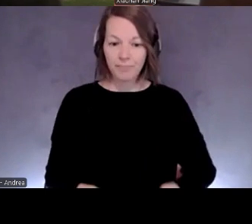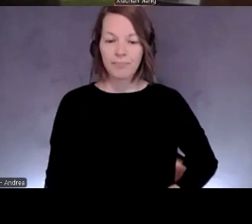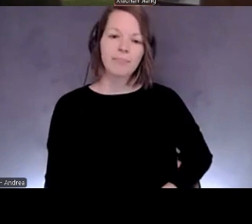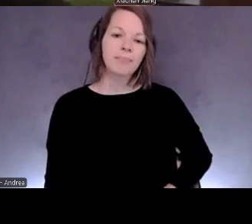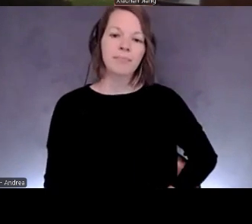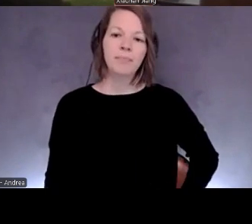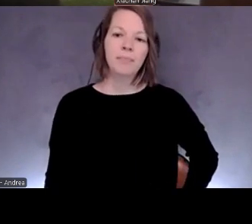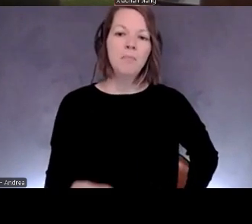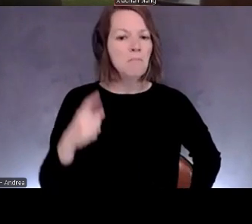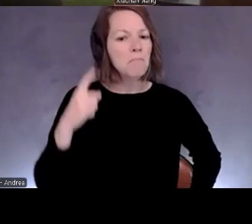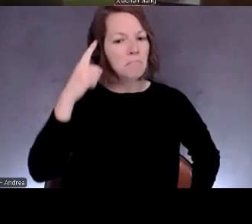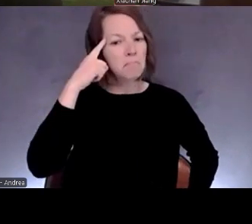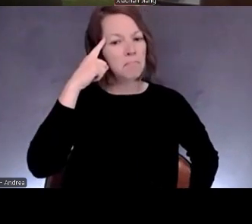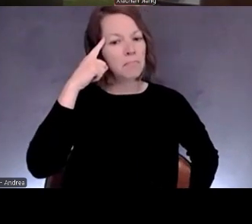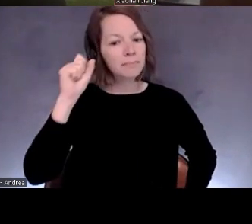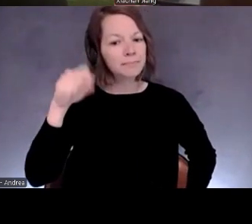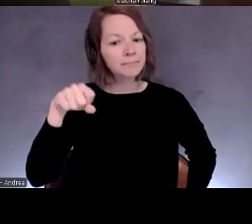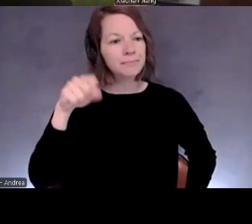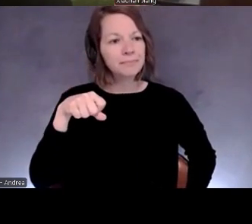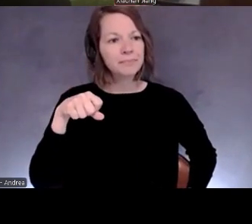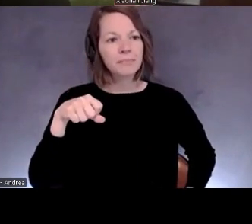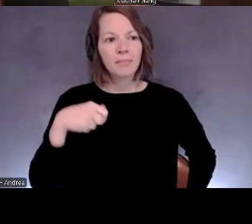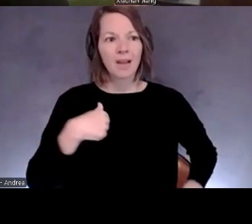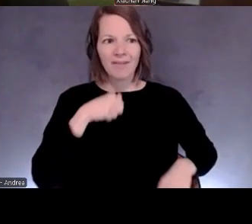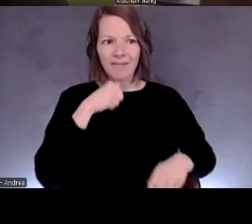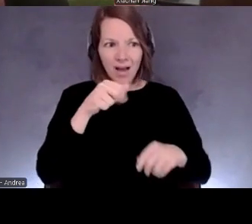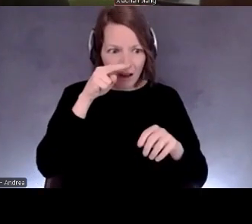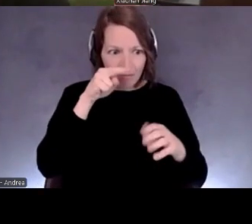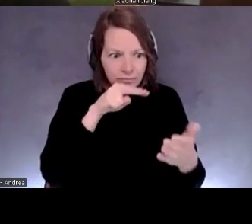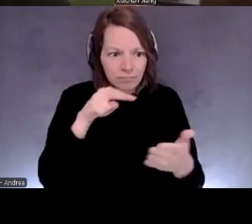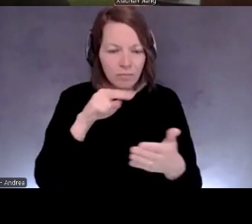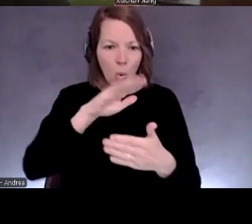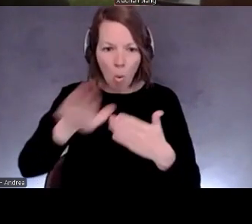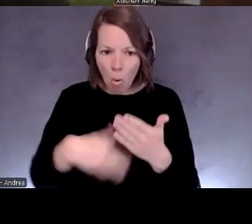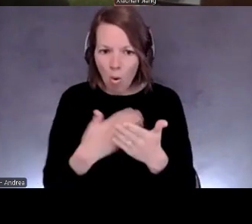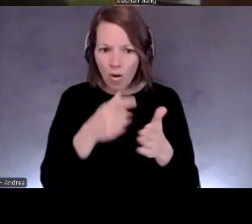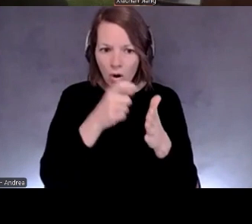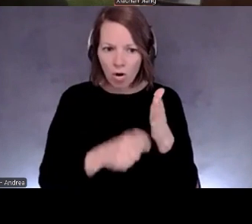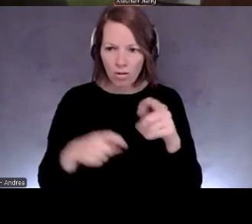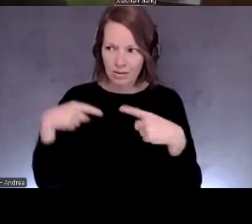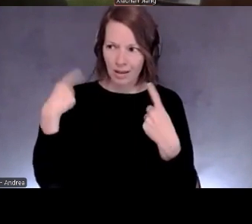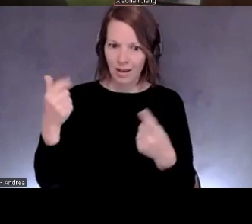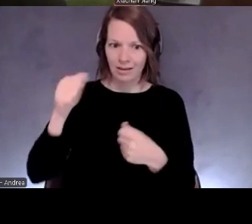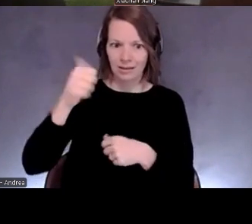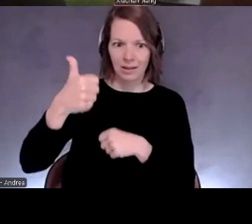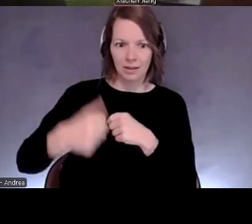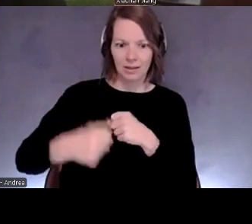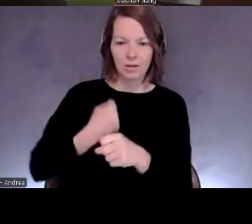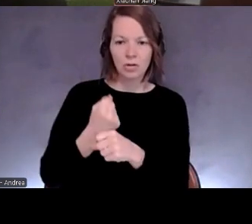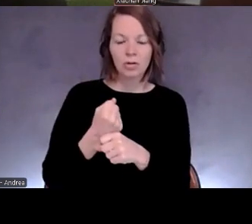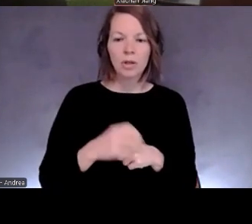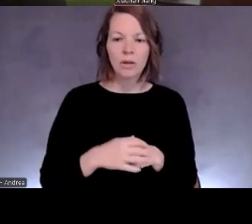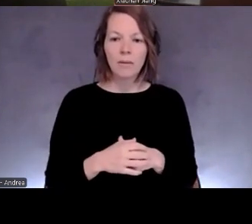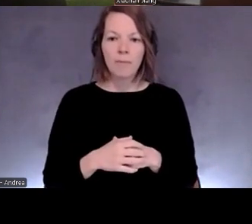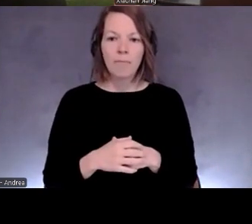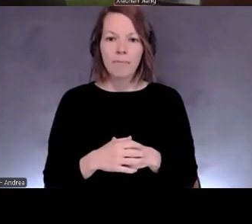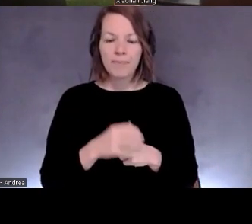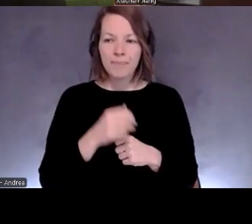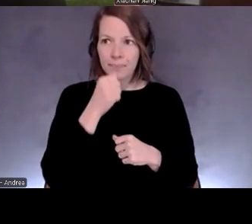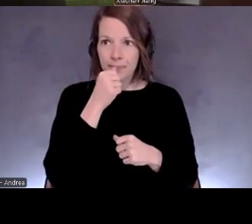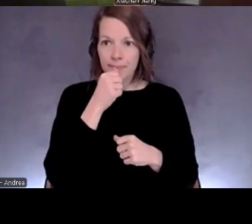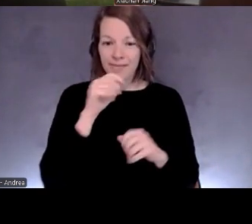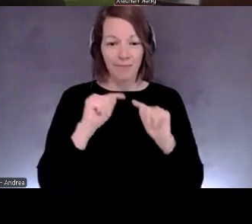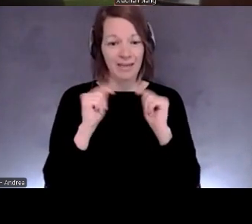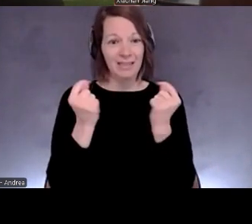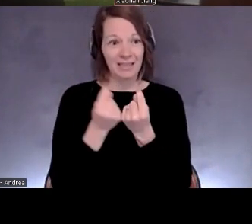think so. I haven't tracked all of the articles for the past 10 years. We've just been on, we've been the editorial team